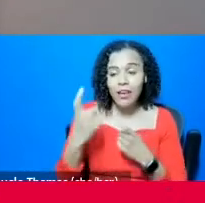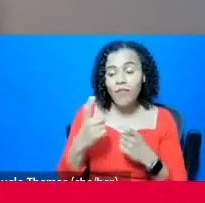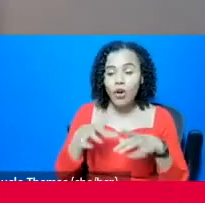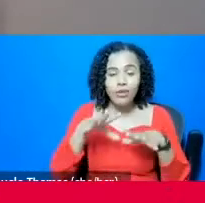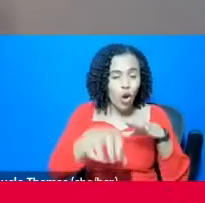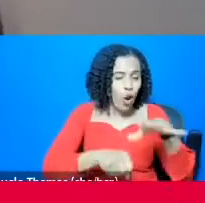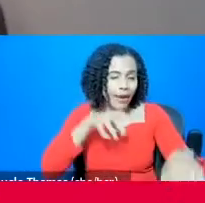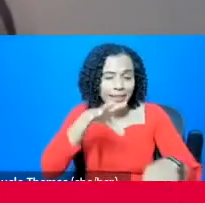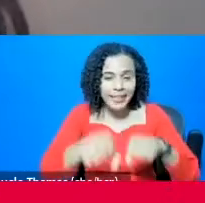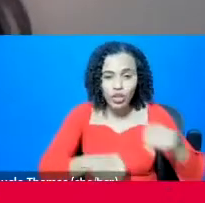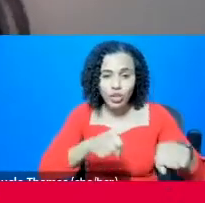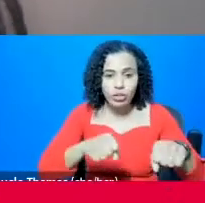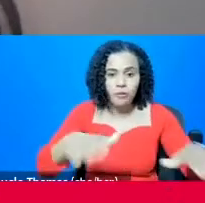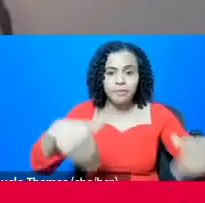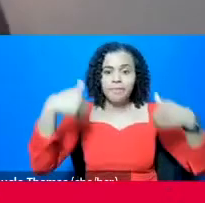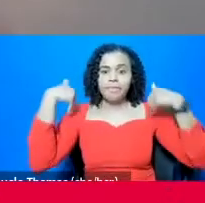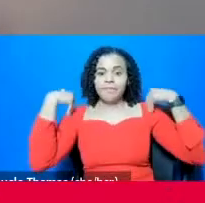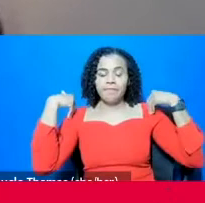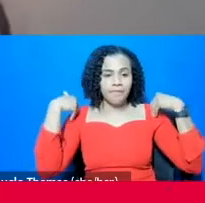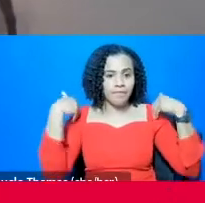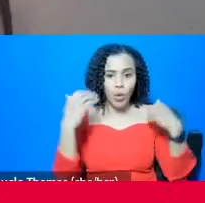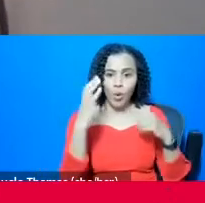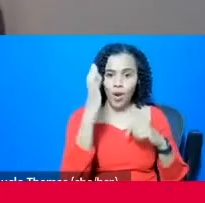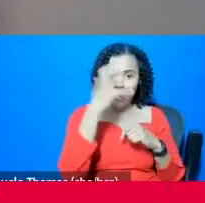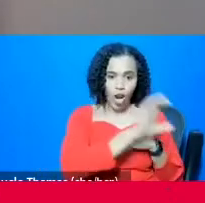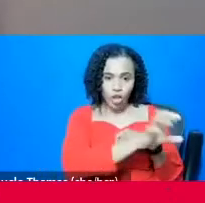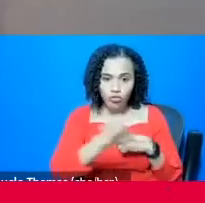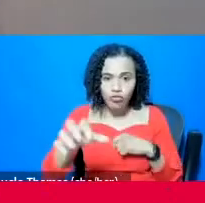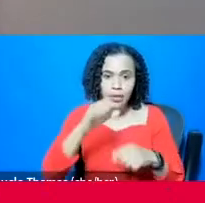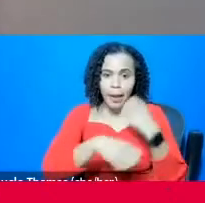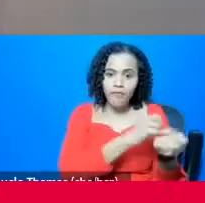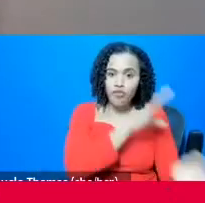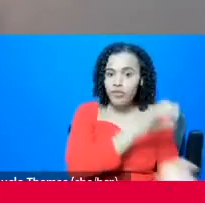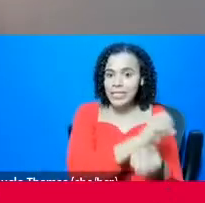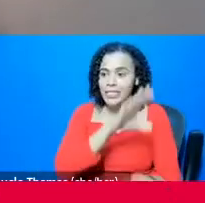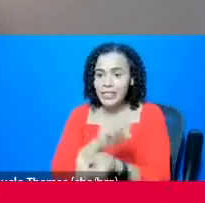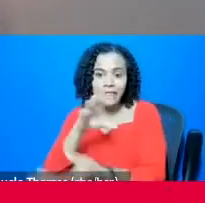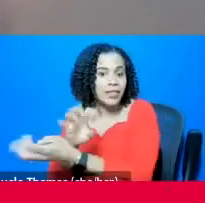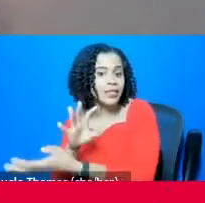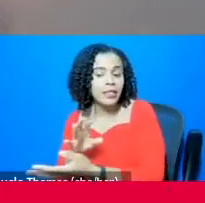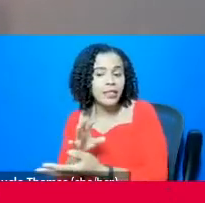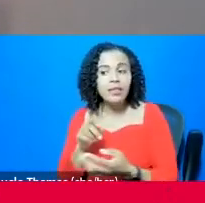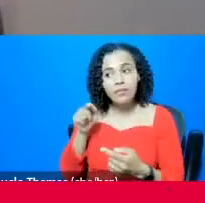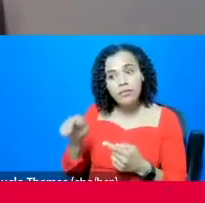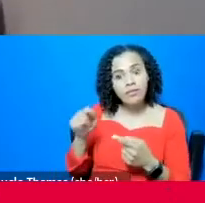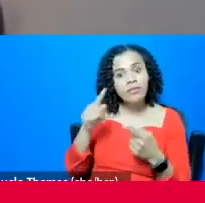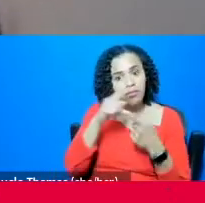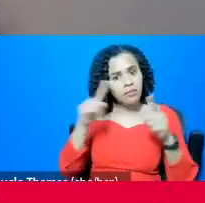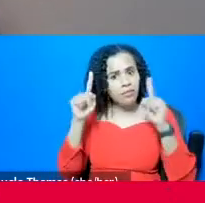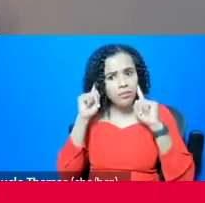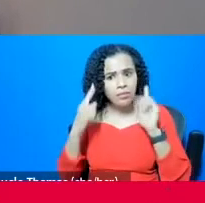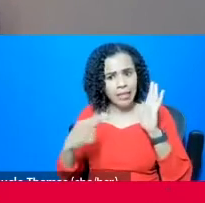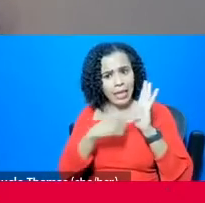the liberation of certain countries from their colonizers, the university has actually been an intrinsic part of enabling